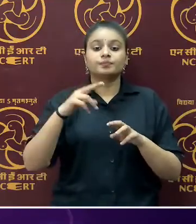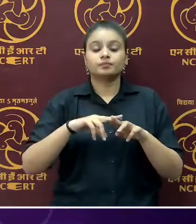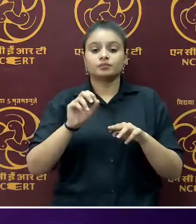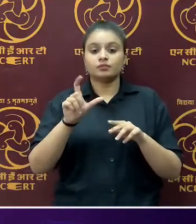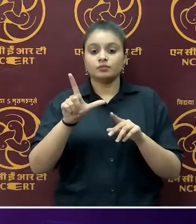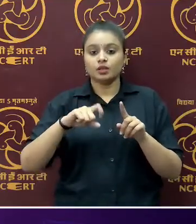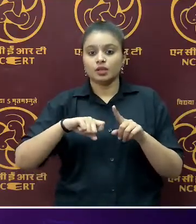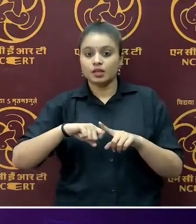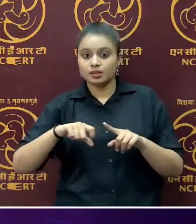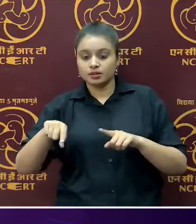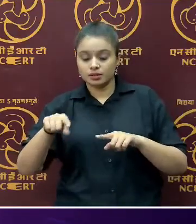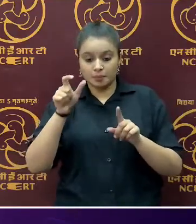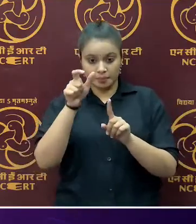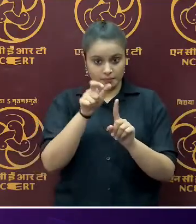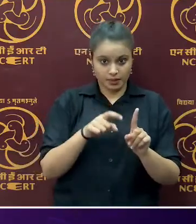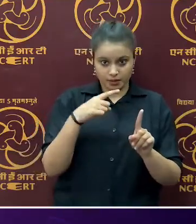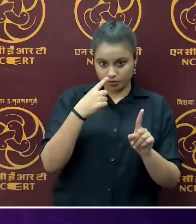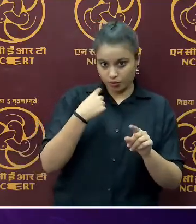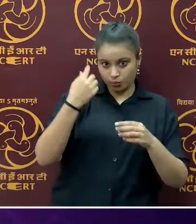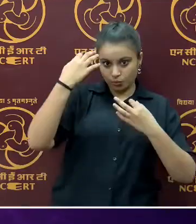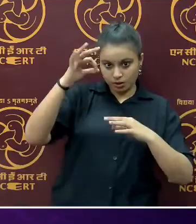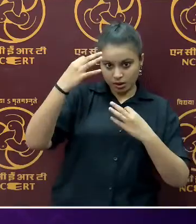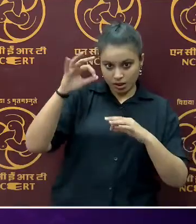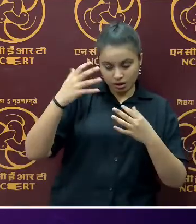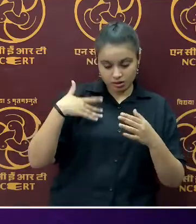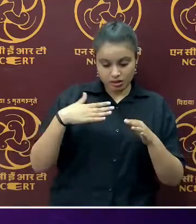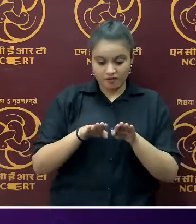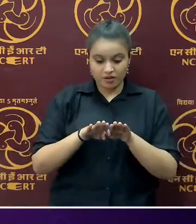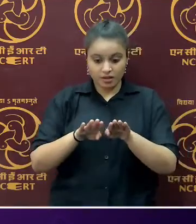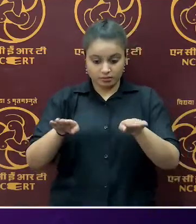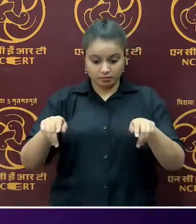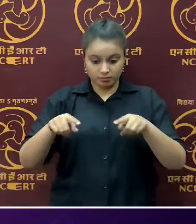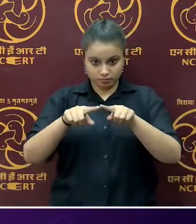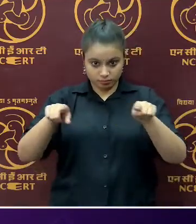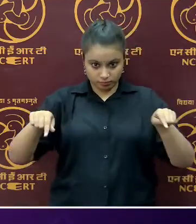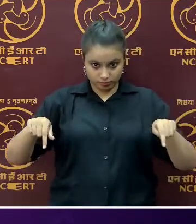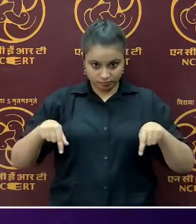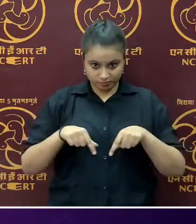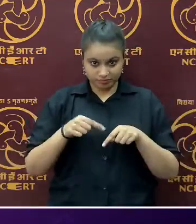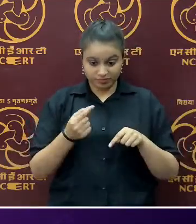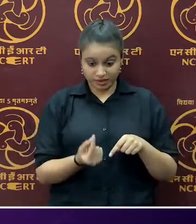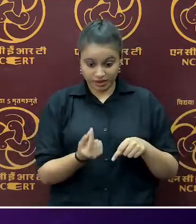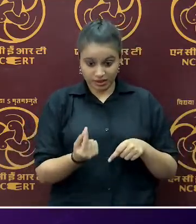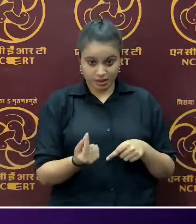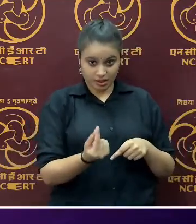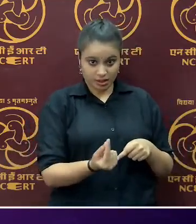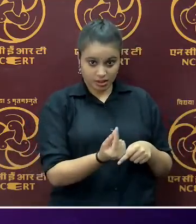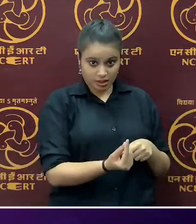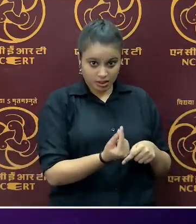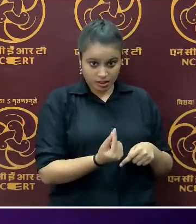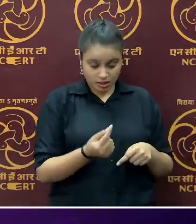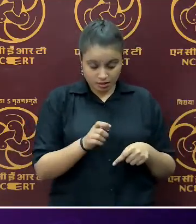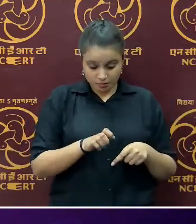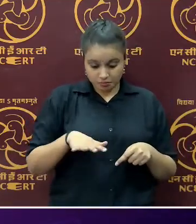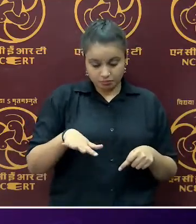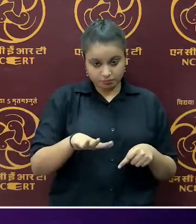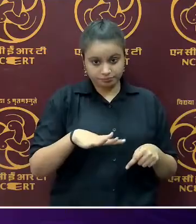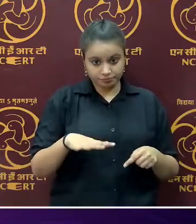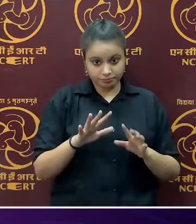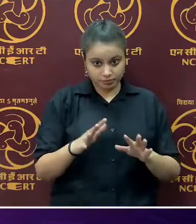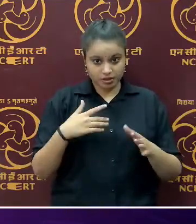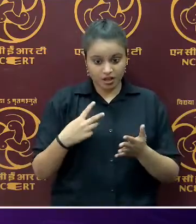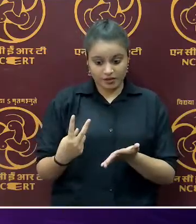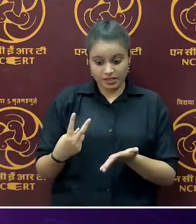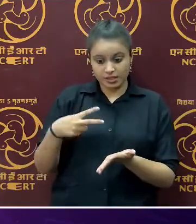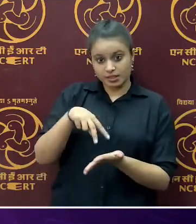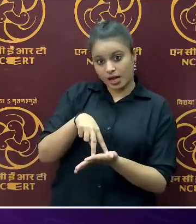the performance, the artists, they dance over those complete nails. Yeah. So many nails they were there on